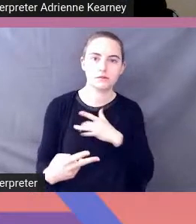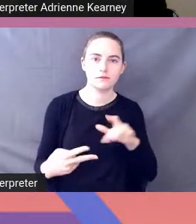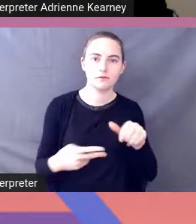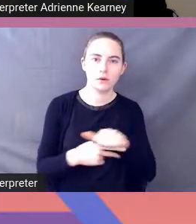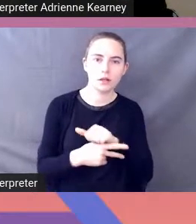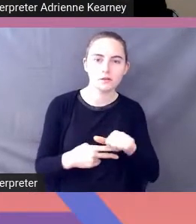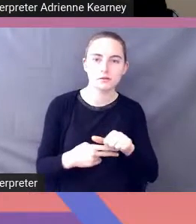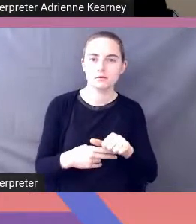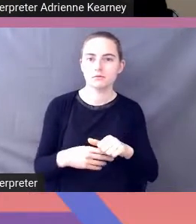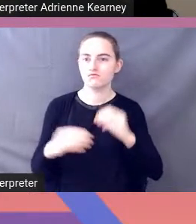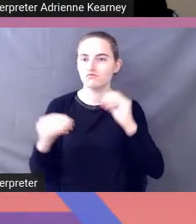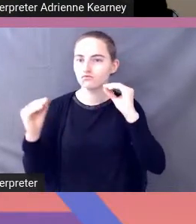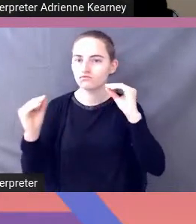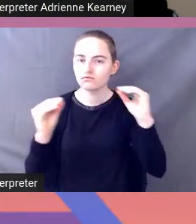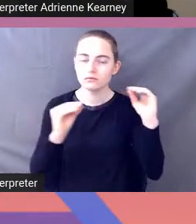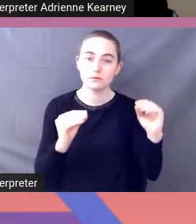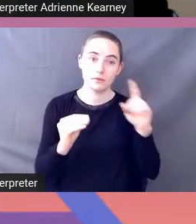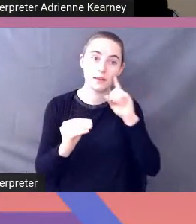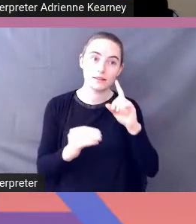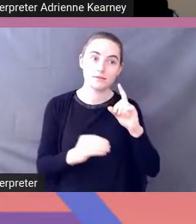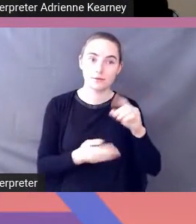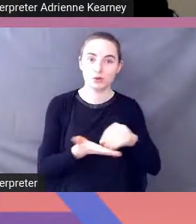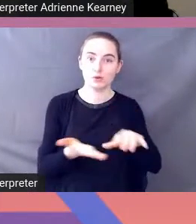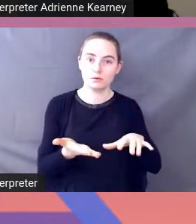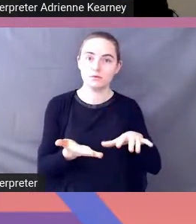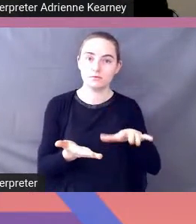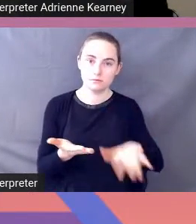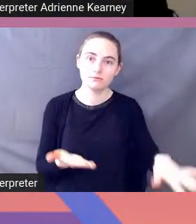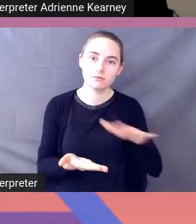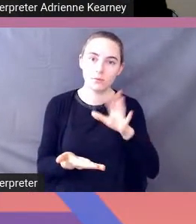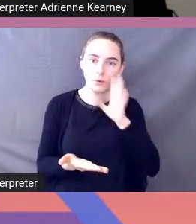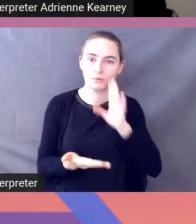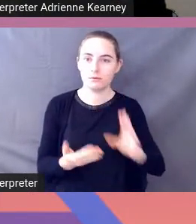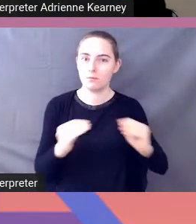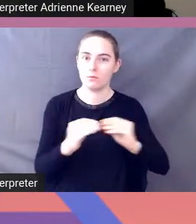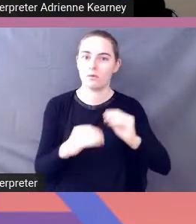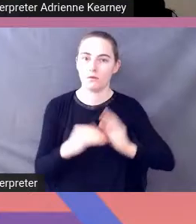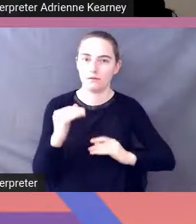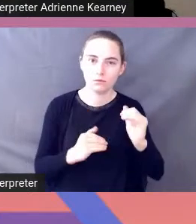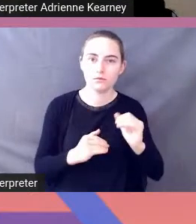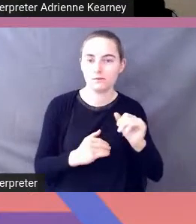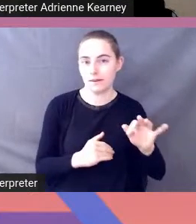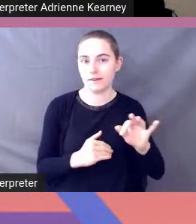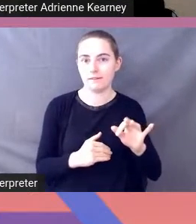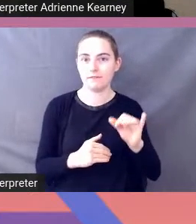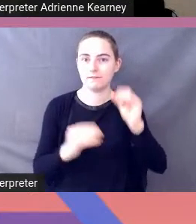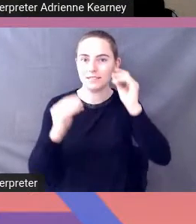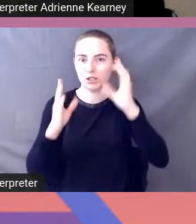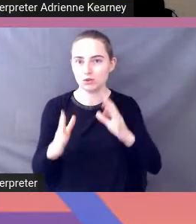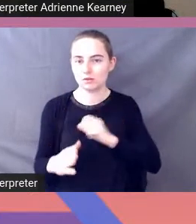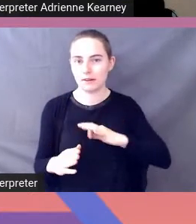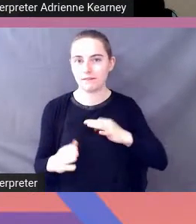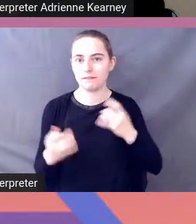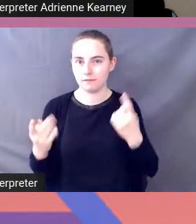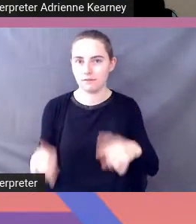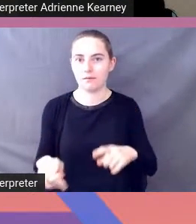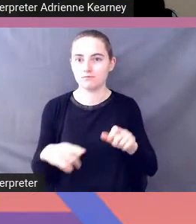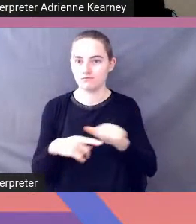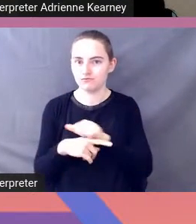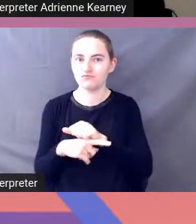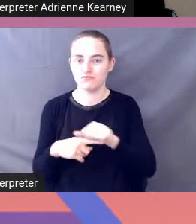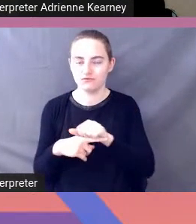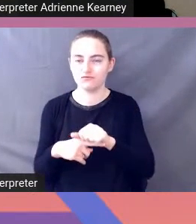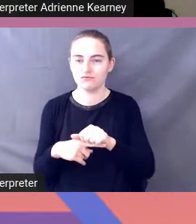so much more comfortable if they did, because Black students and queer students and trans students especially